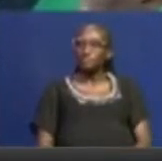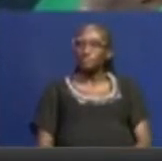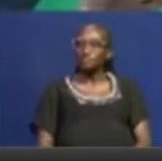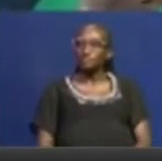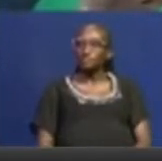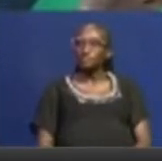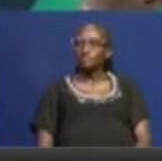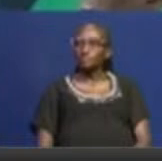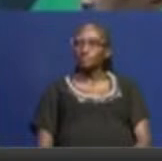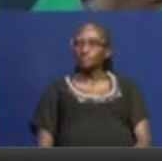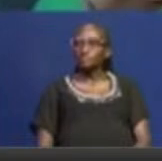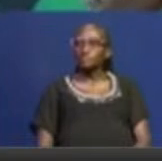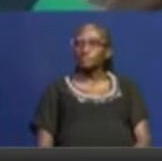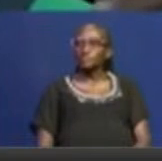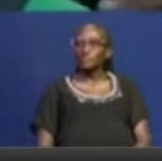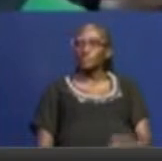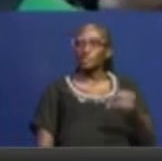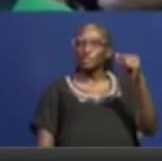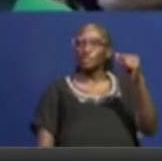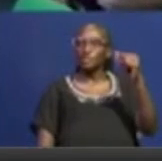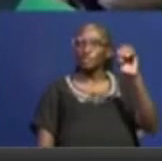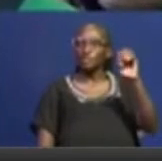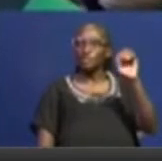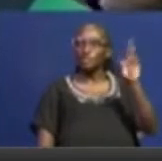Mbere North Geoffrey Kariuki Kiringa.